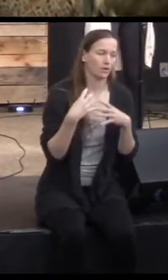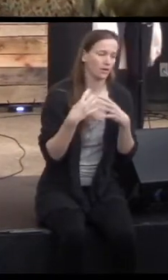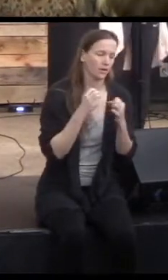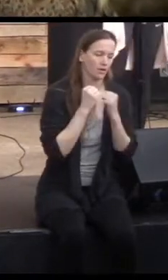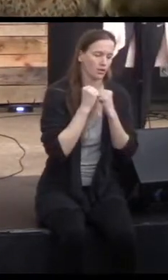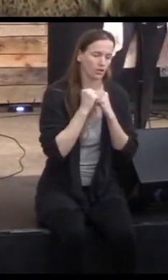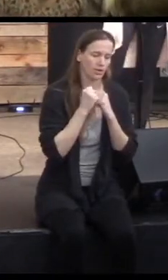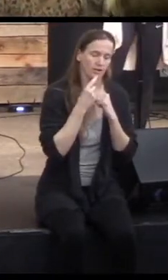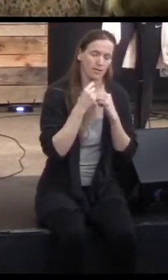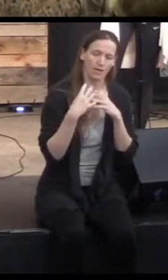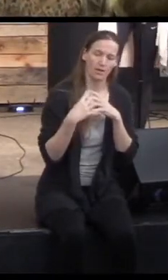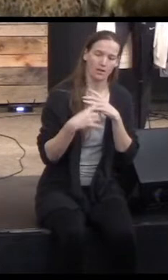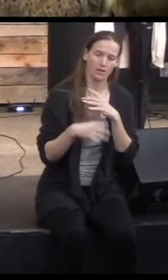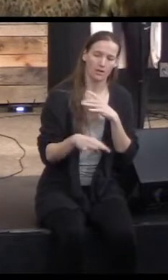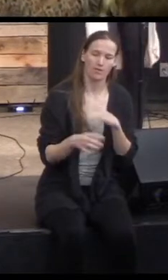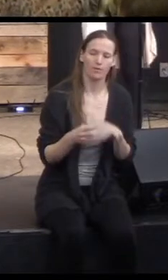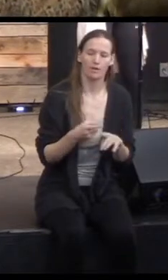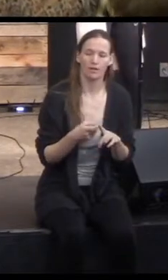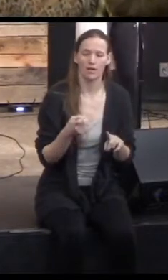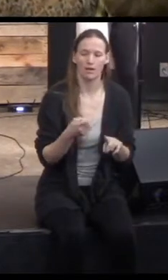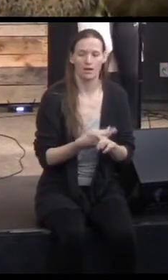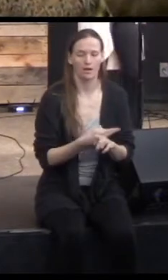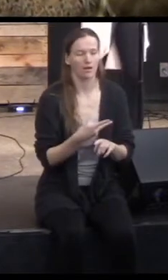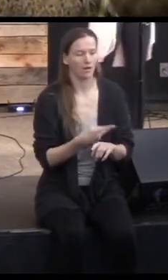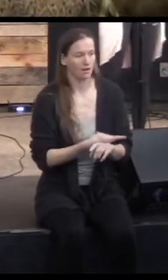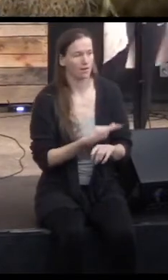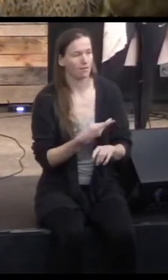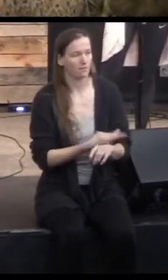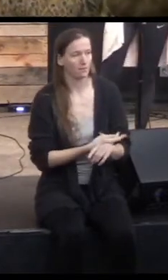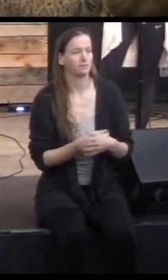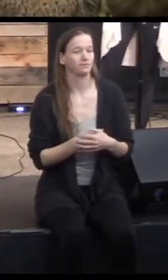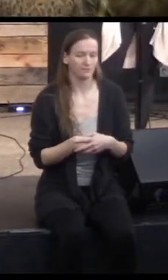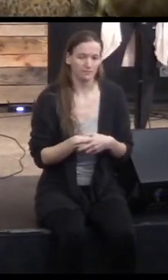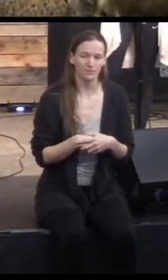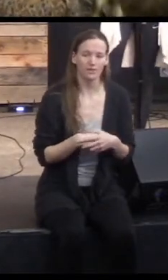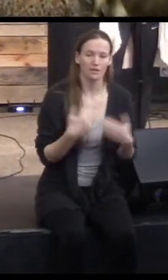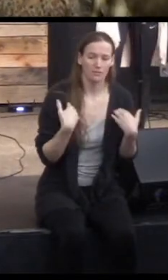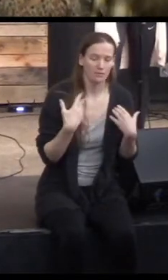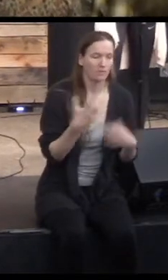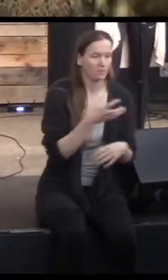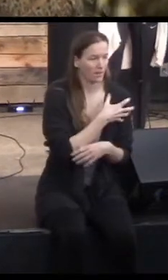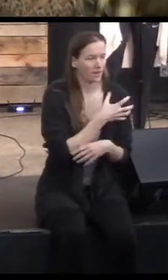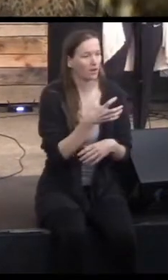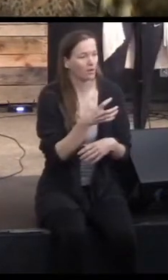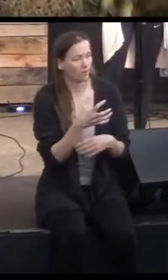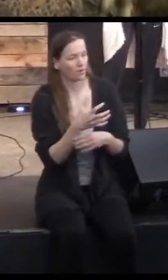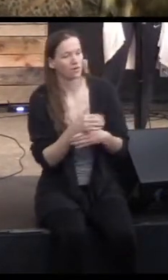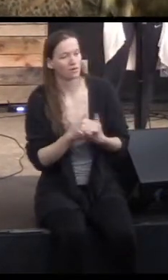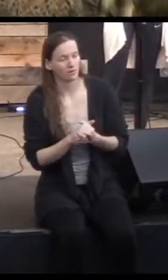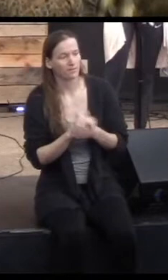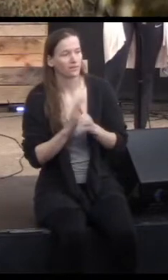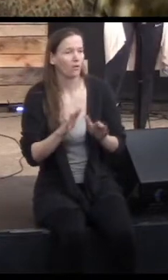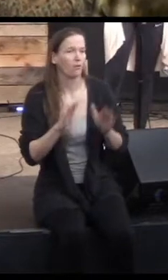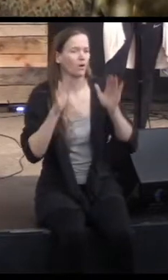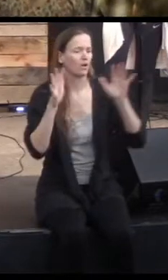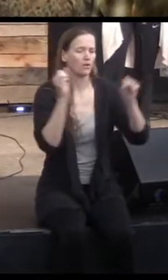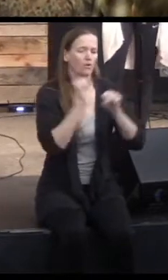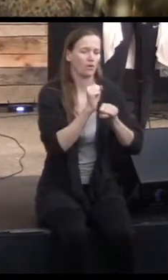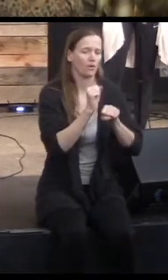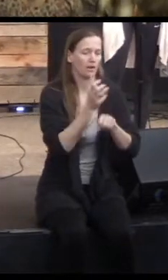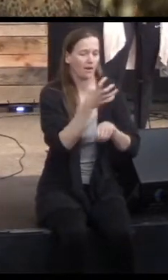the precious blood of the Lamb. There is power. There is